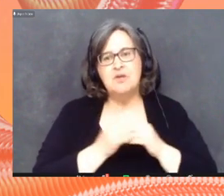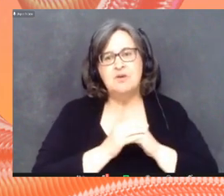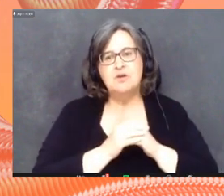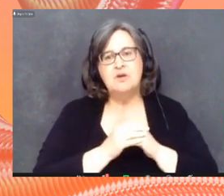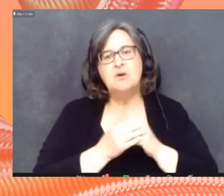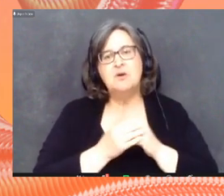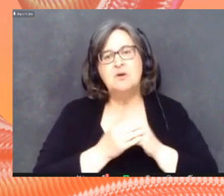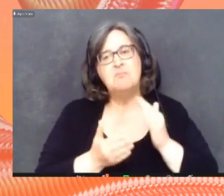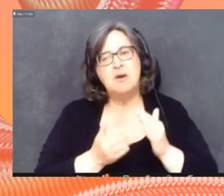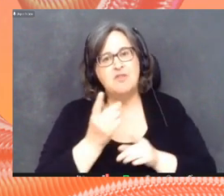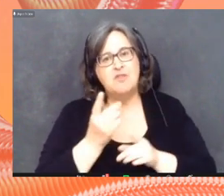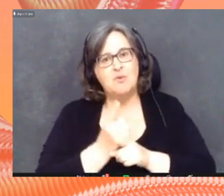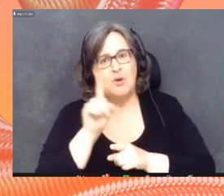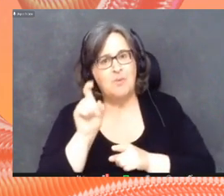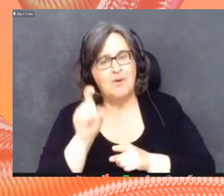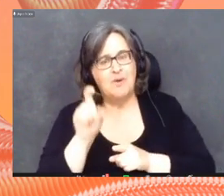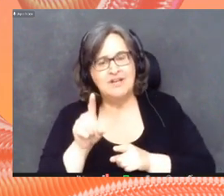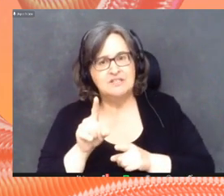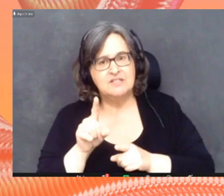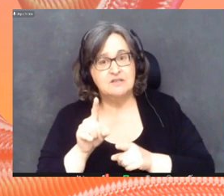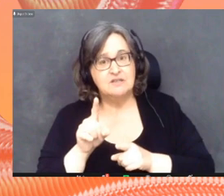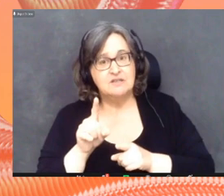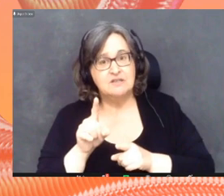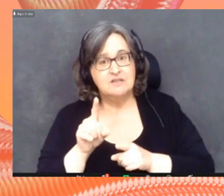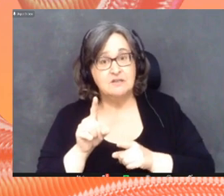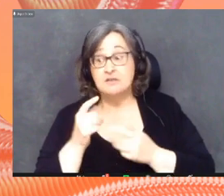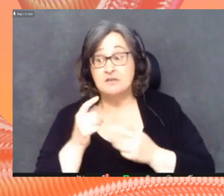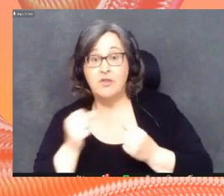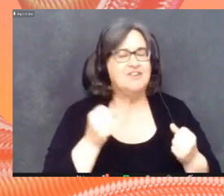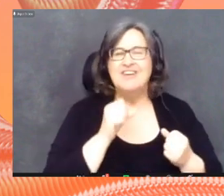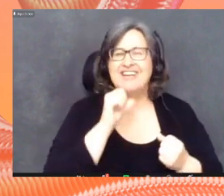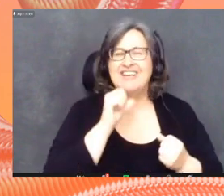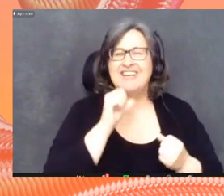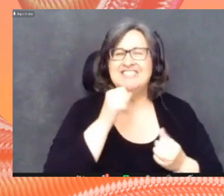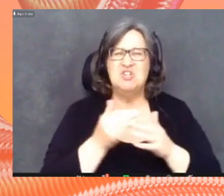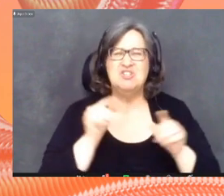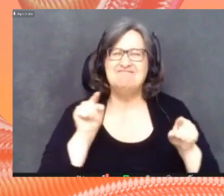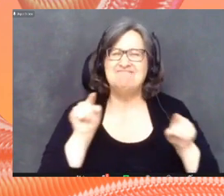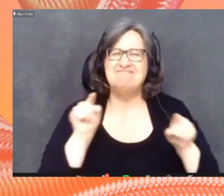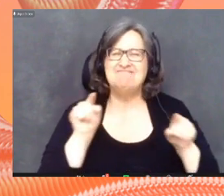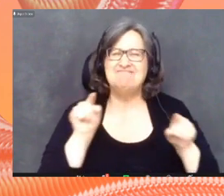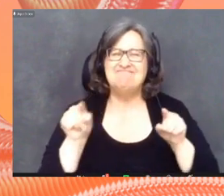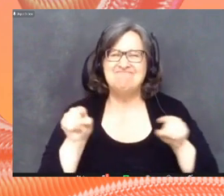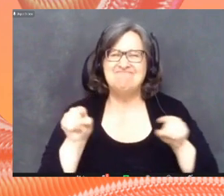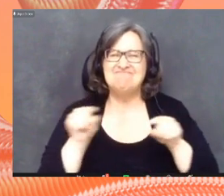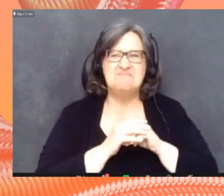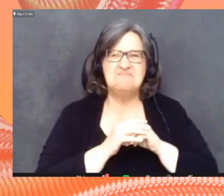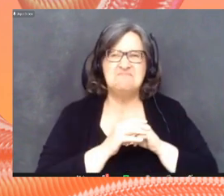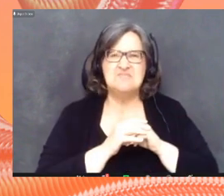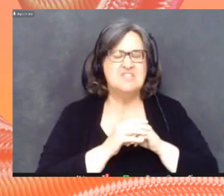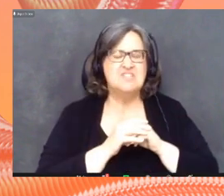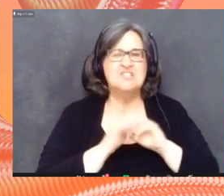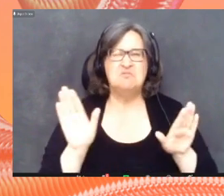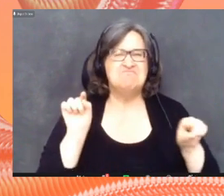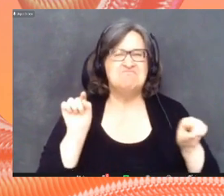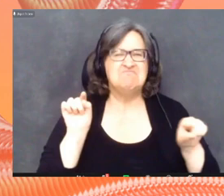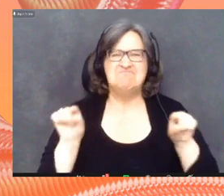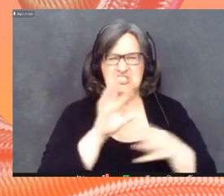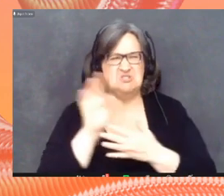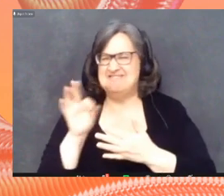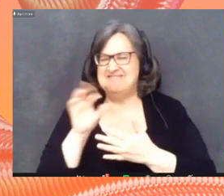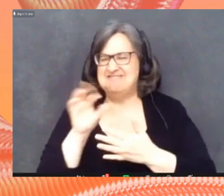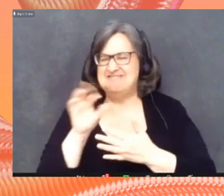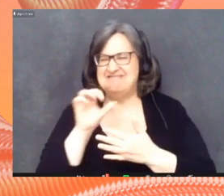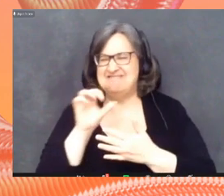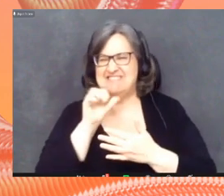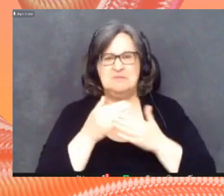question is not how healthy or unhealthy is it? That's not a good binary. No binary is a good one, but